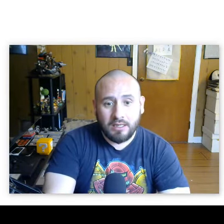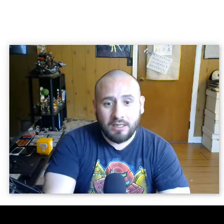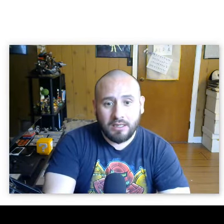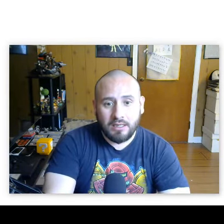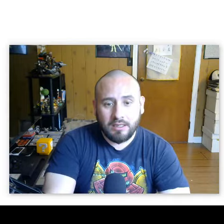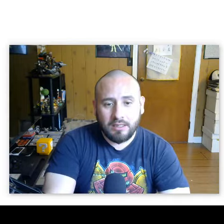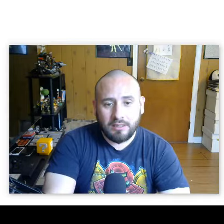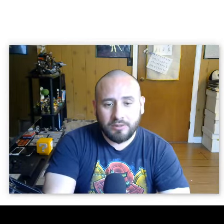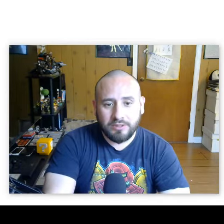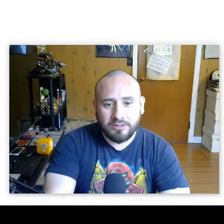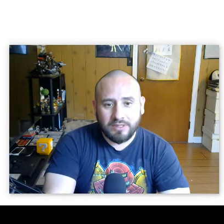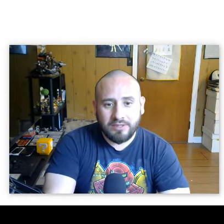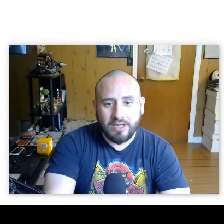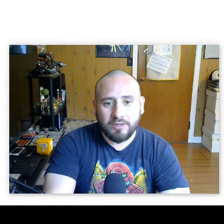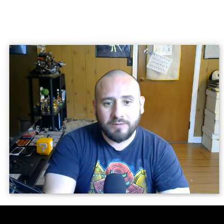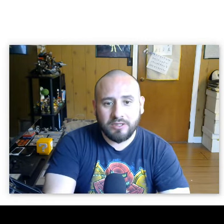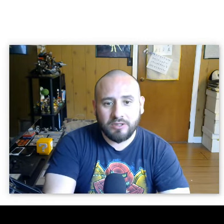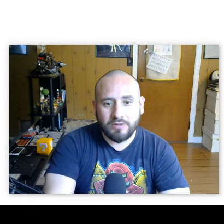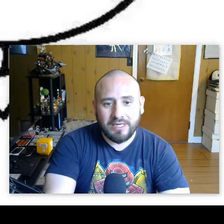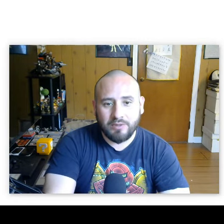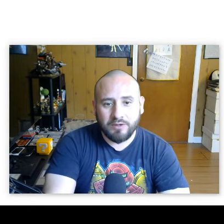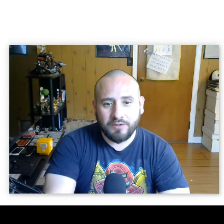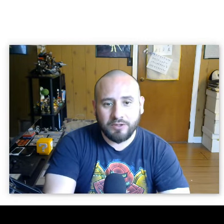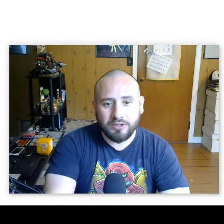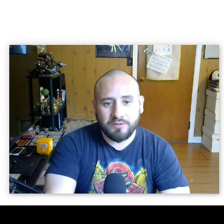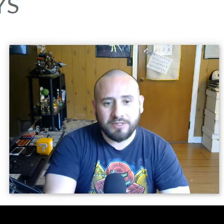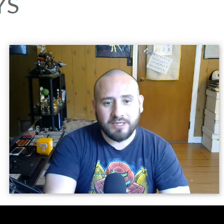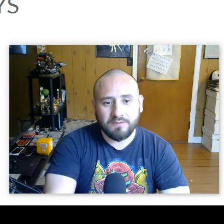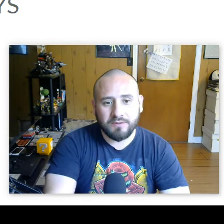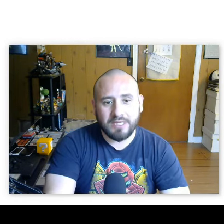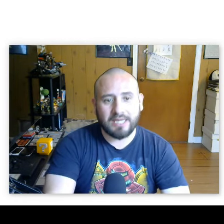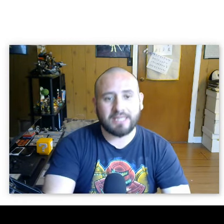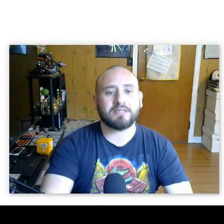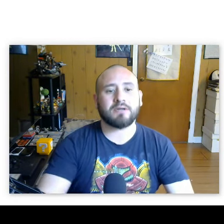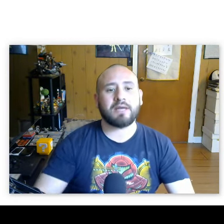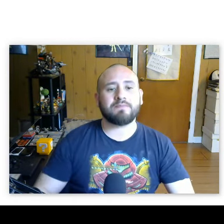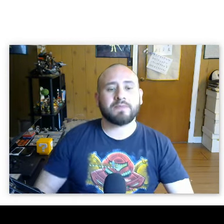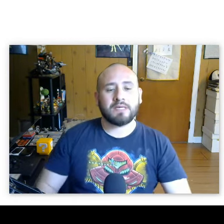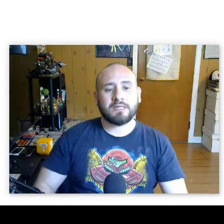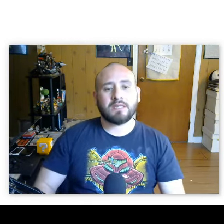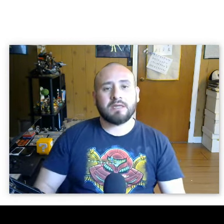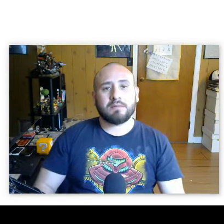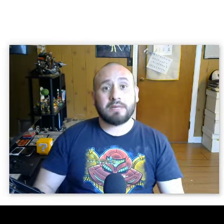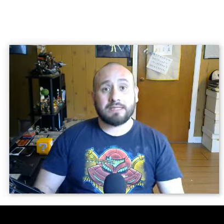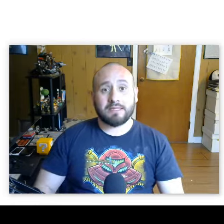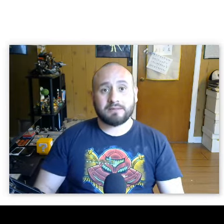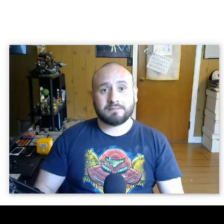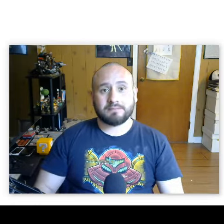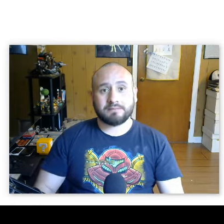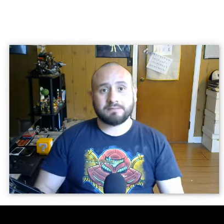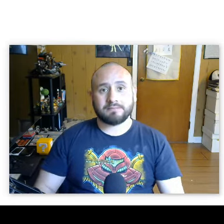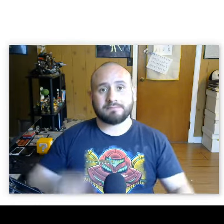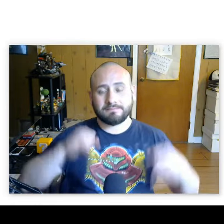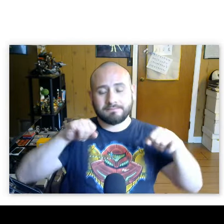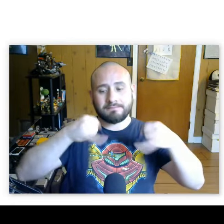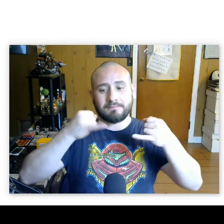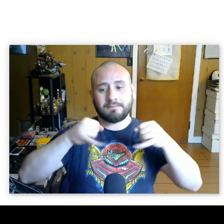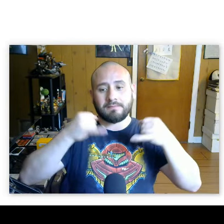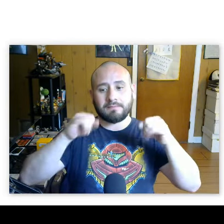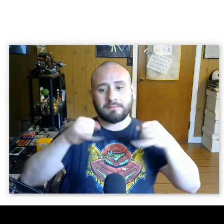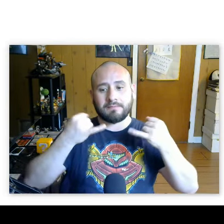Do I want to do this right now? No, because we know those already. I want to review the new dinner food signs, okay? Pasta.